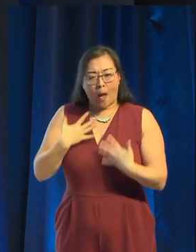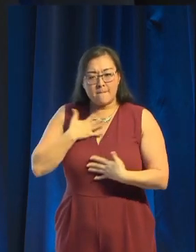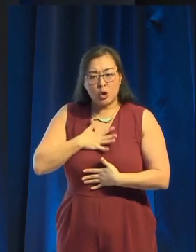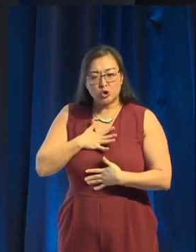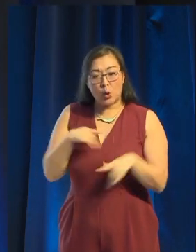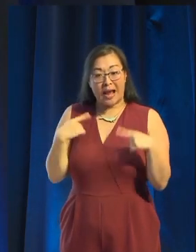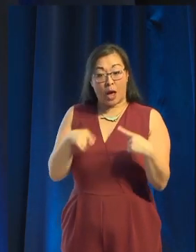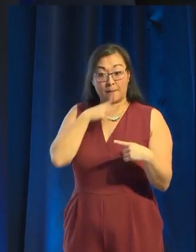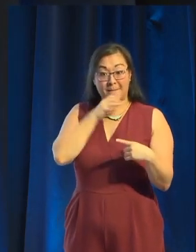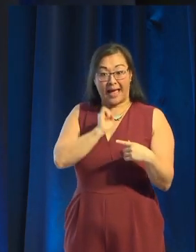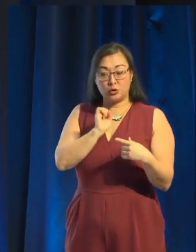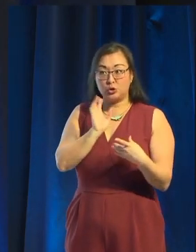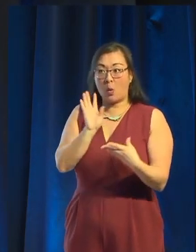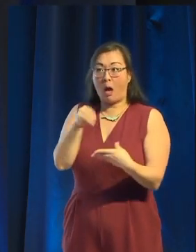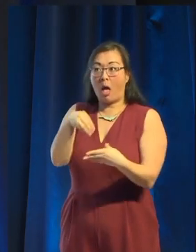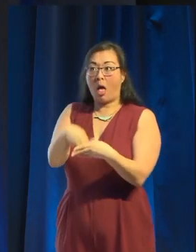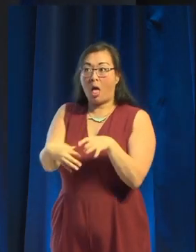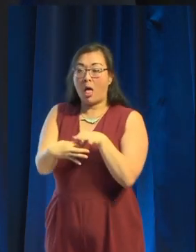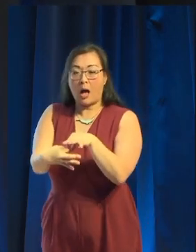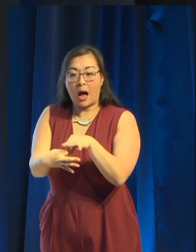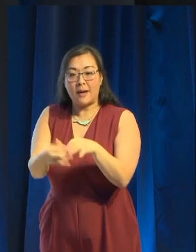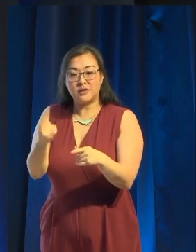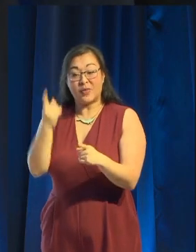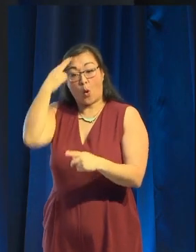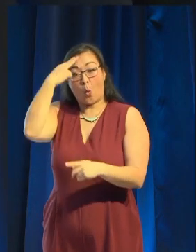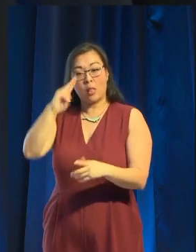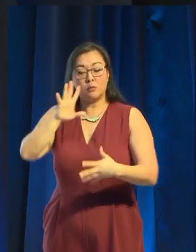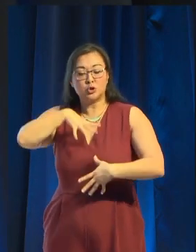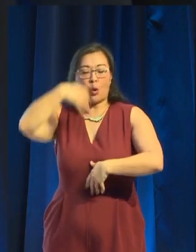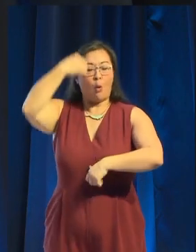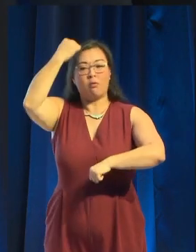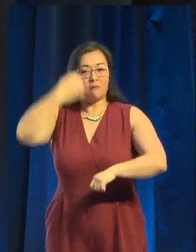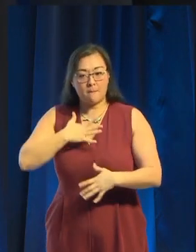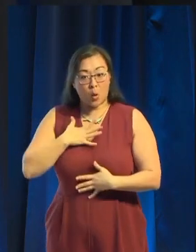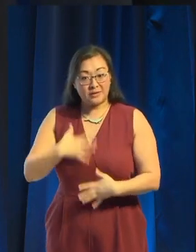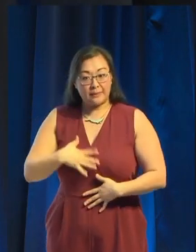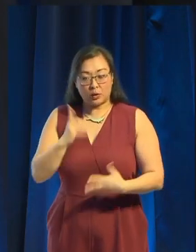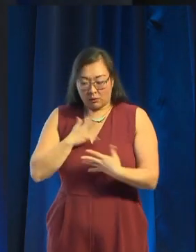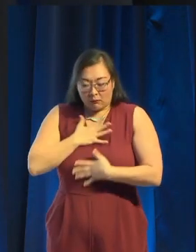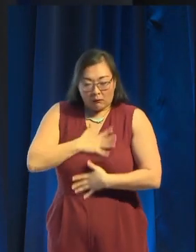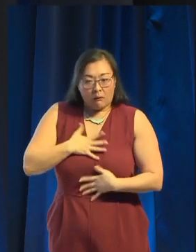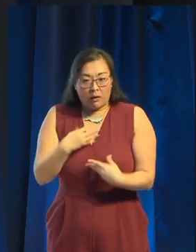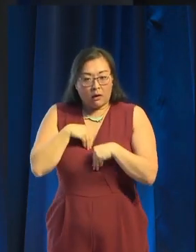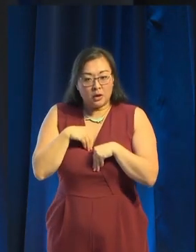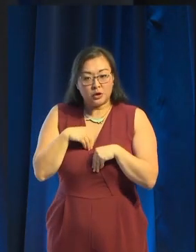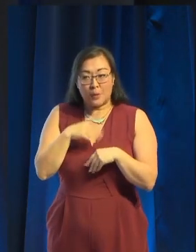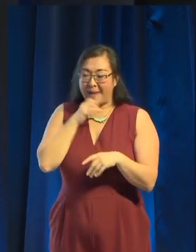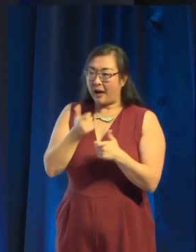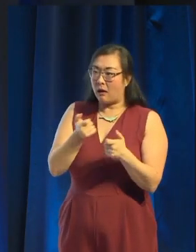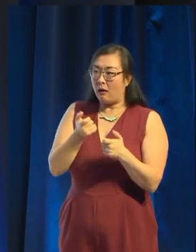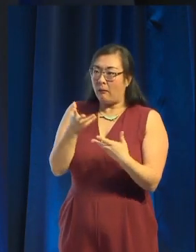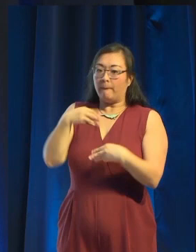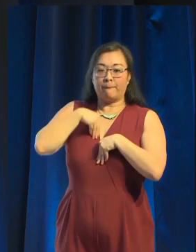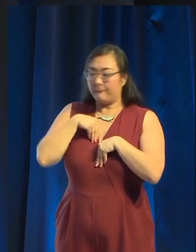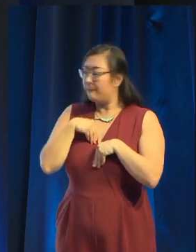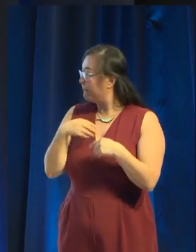valued as a feminine characteristic. So since the bishoujo should not be understood within strict